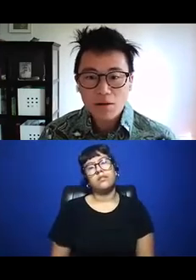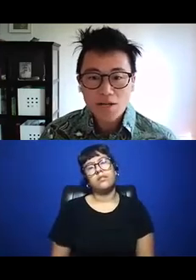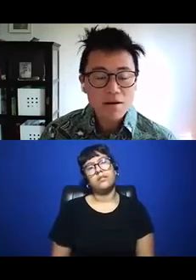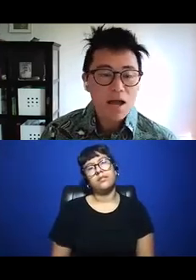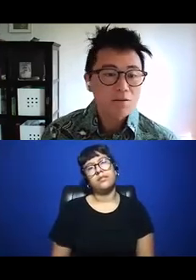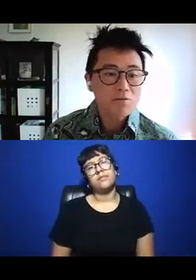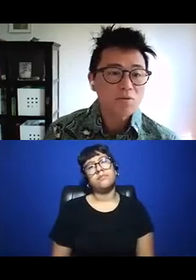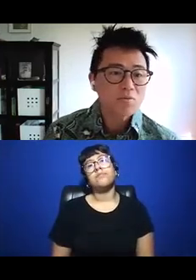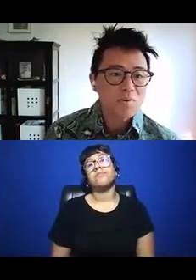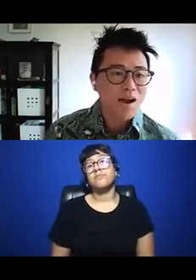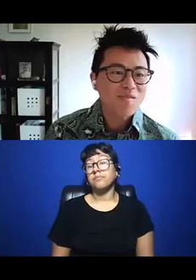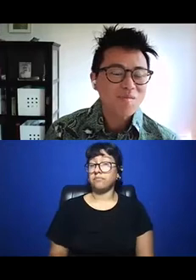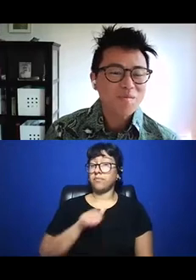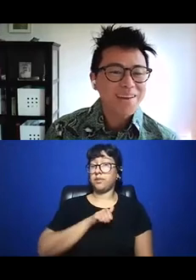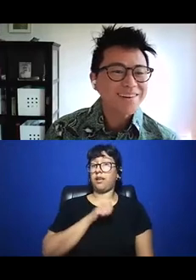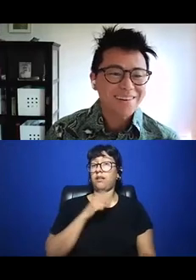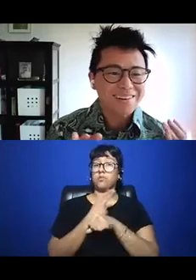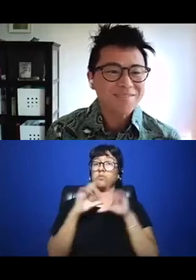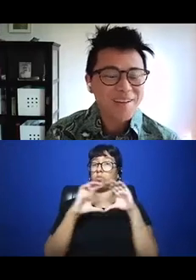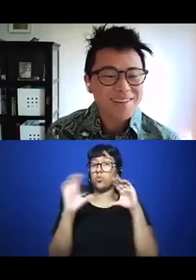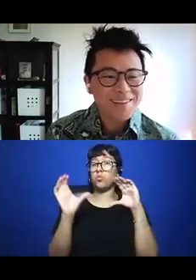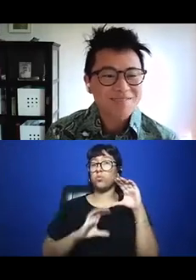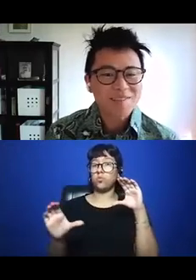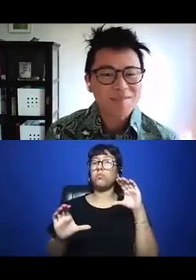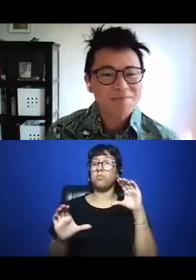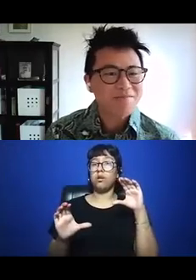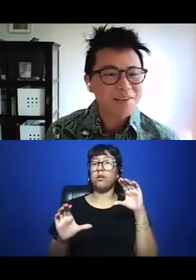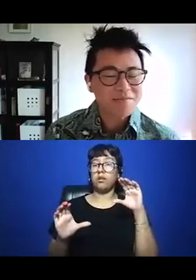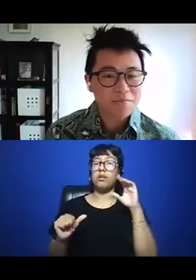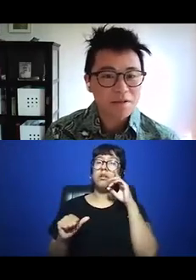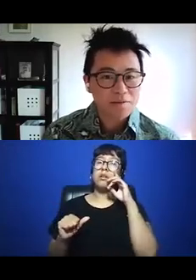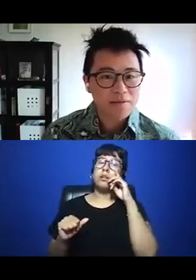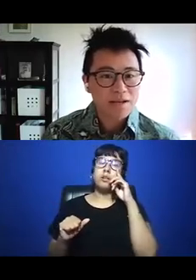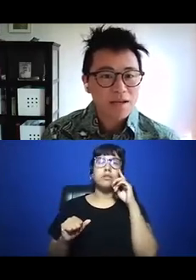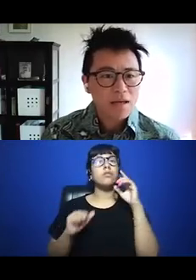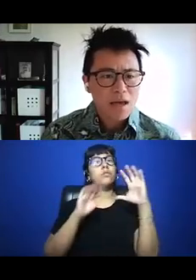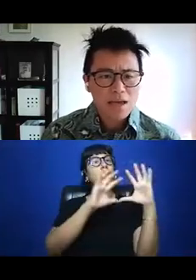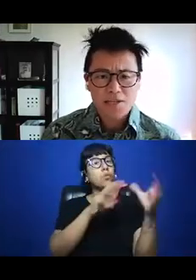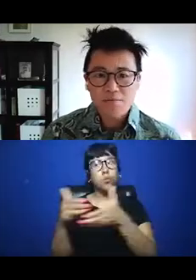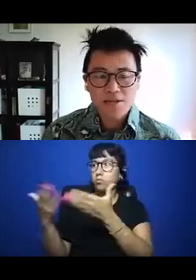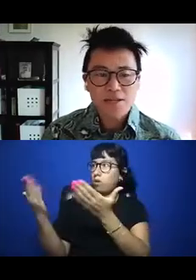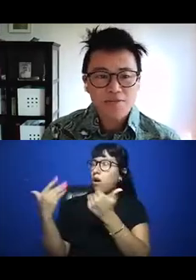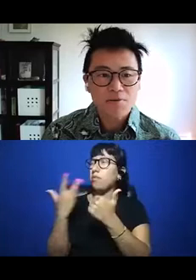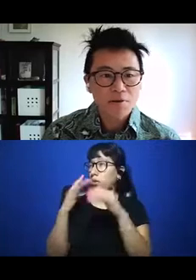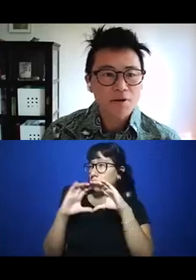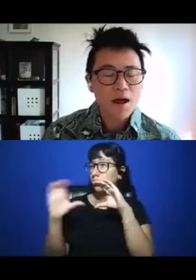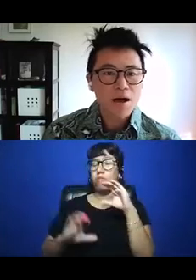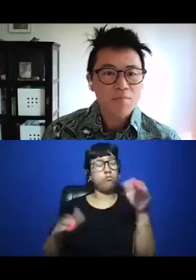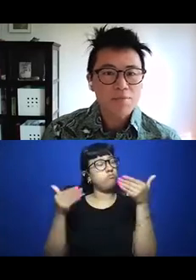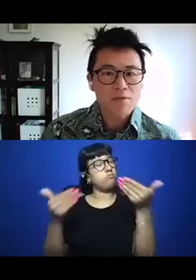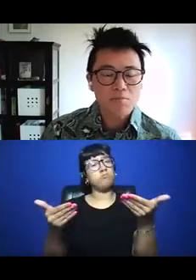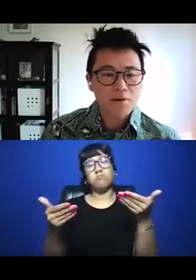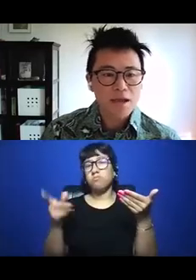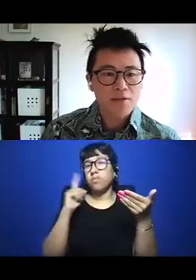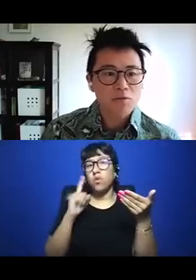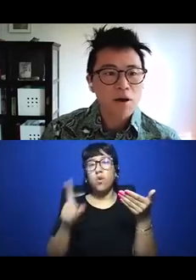So I'll share. I use Zoom when the groups that I'm working with want to use it. And generally that's for